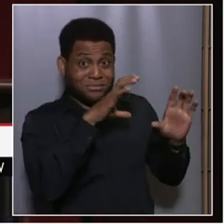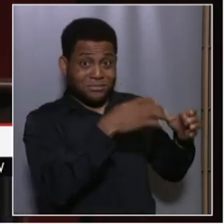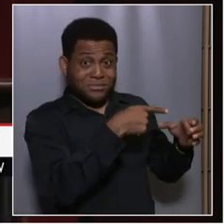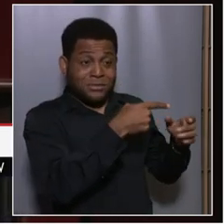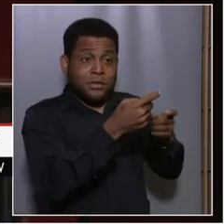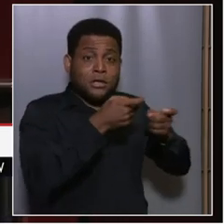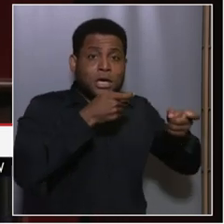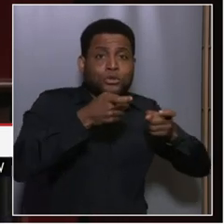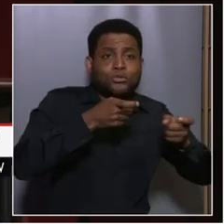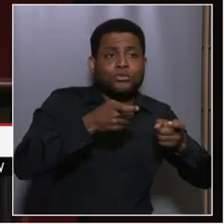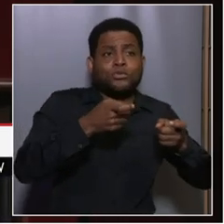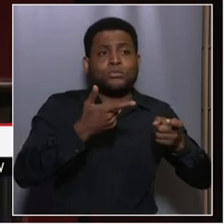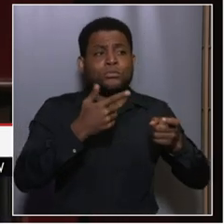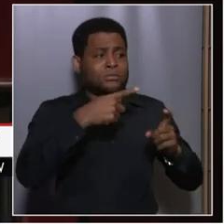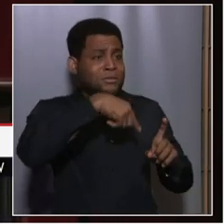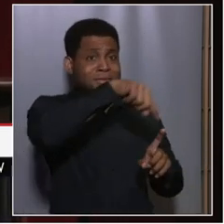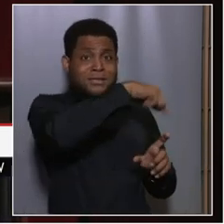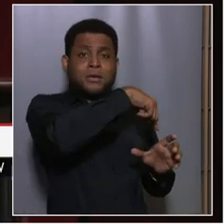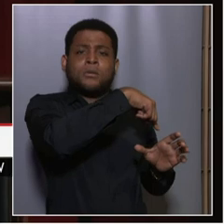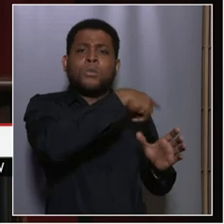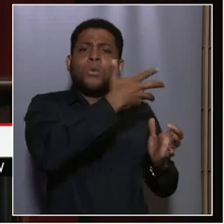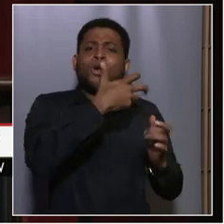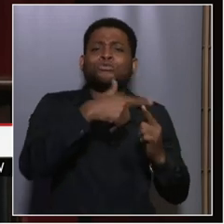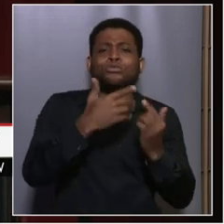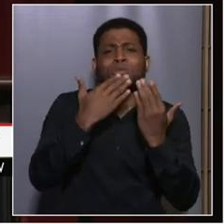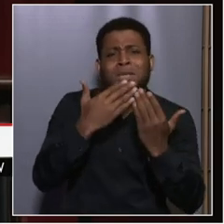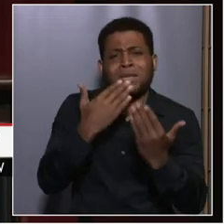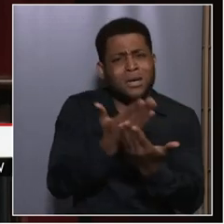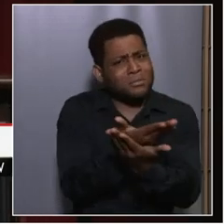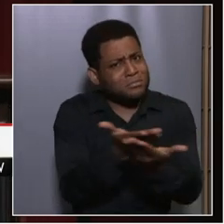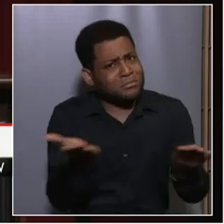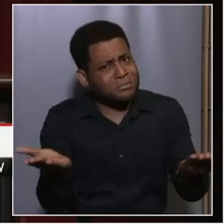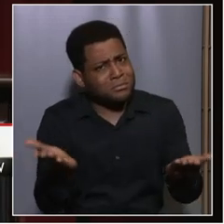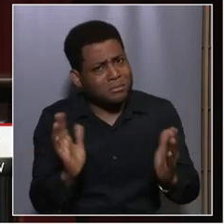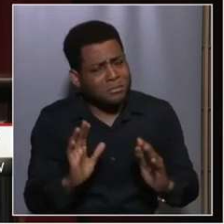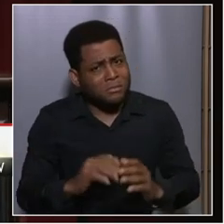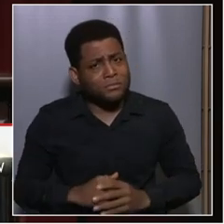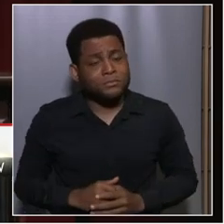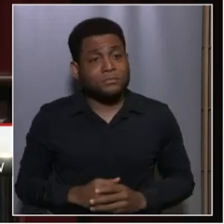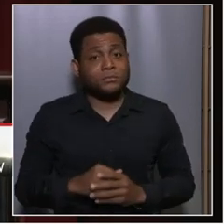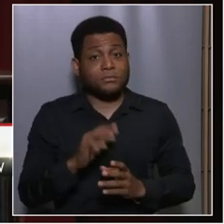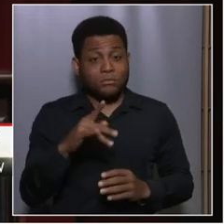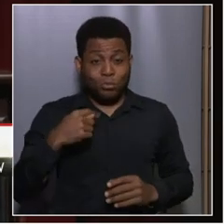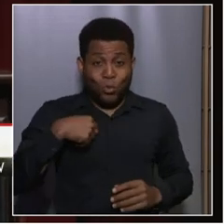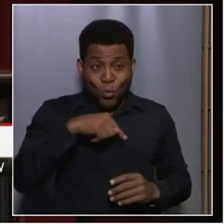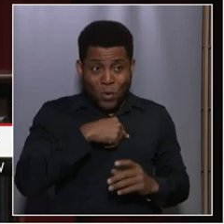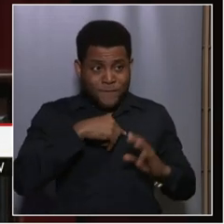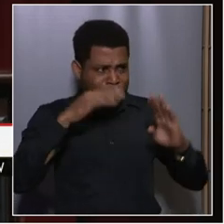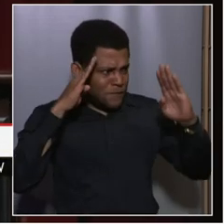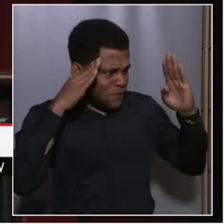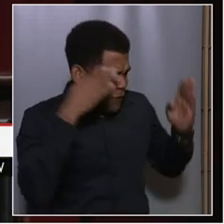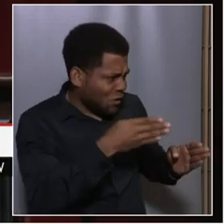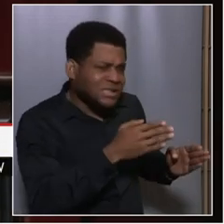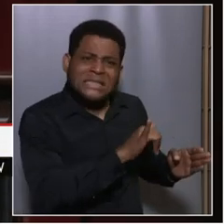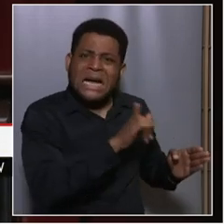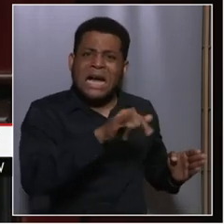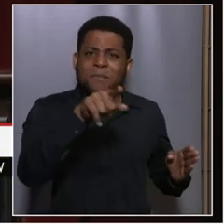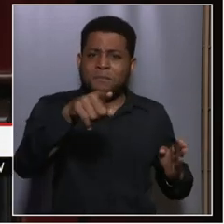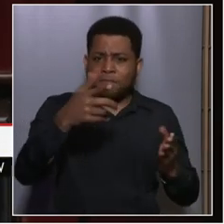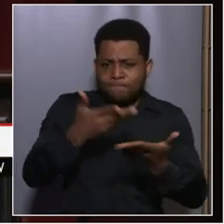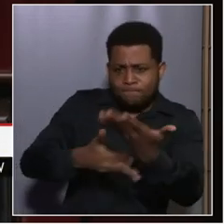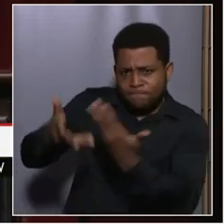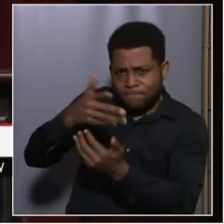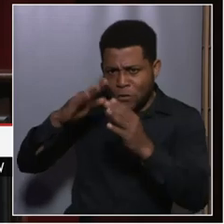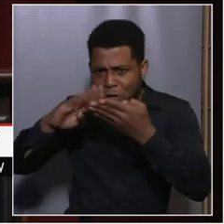want to say thank you. We are very focused, as you are, on making sure all of our neighborhoods are